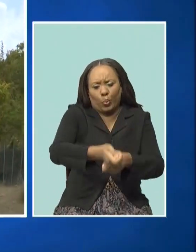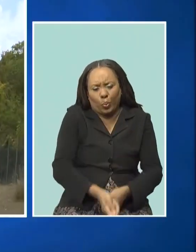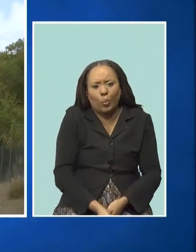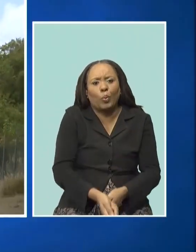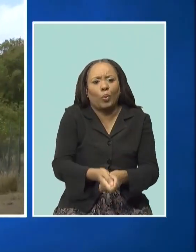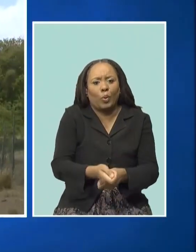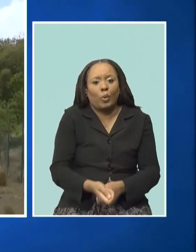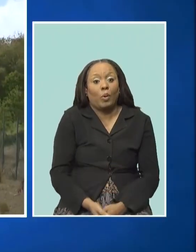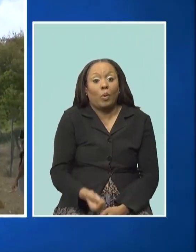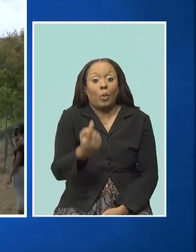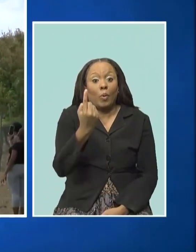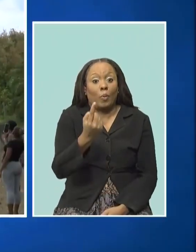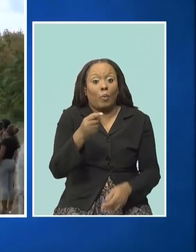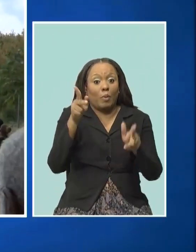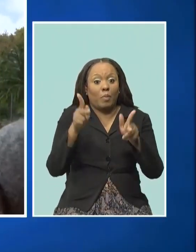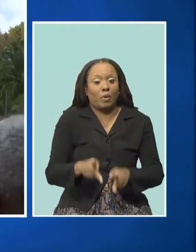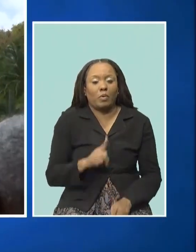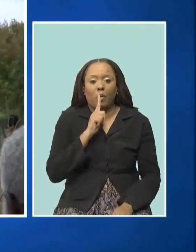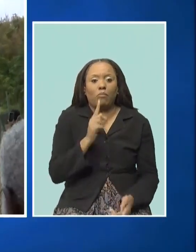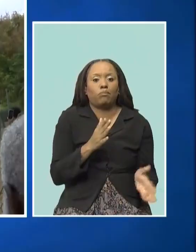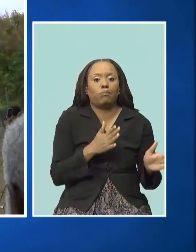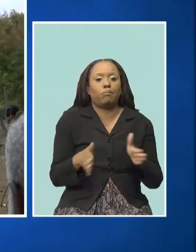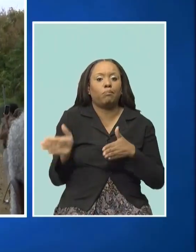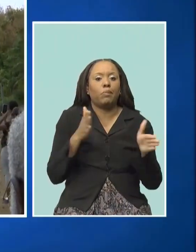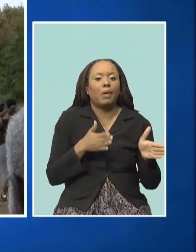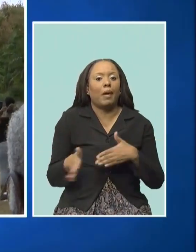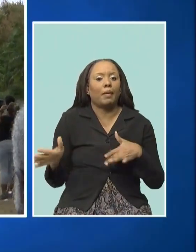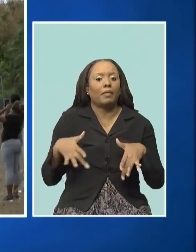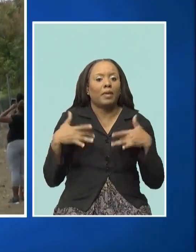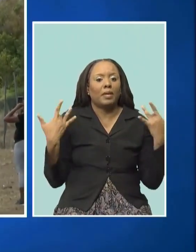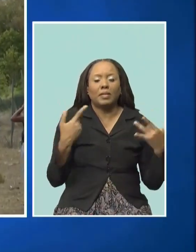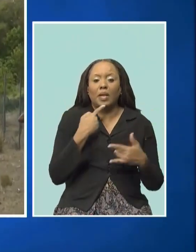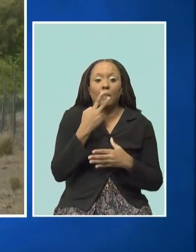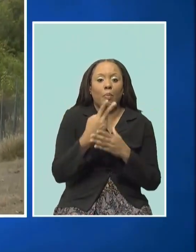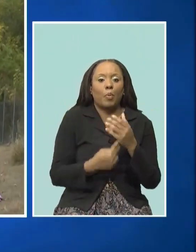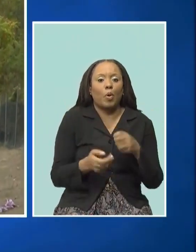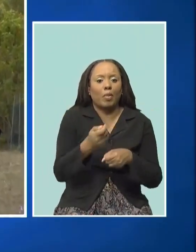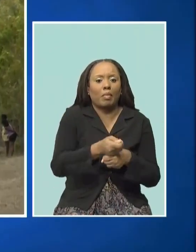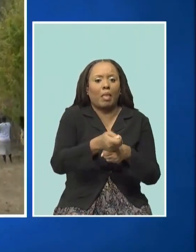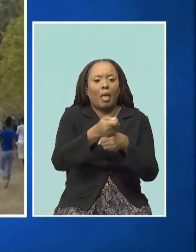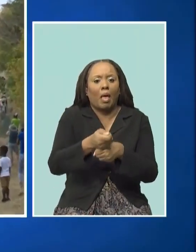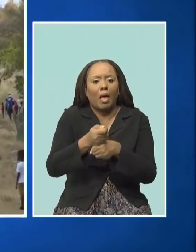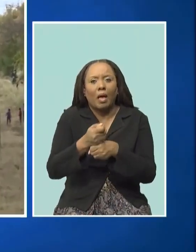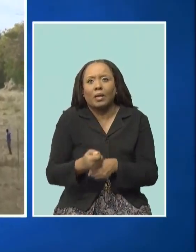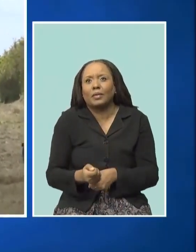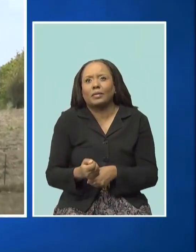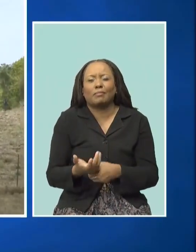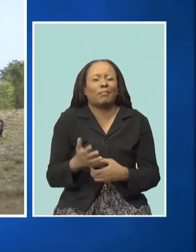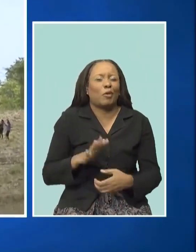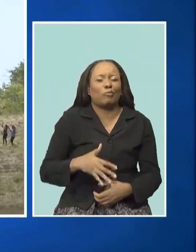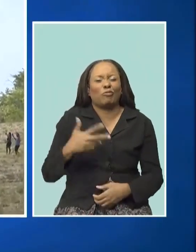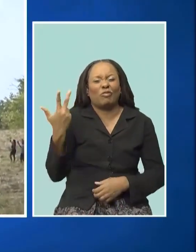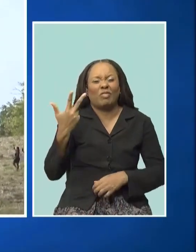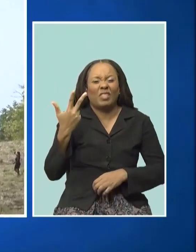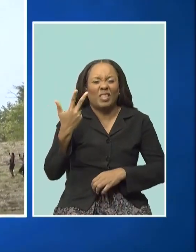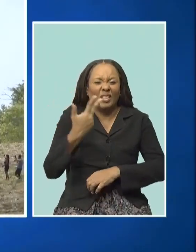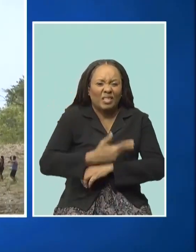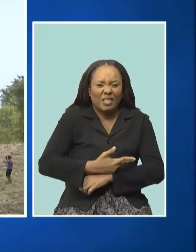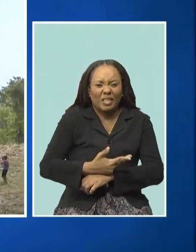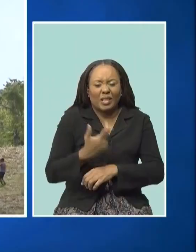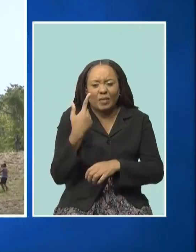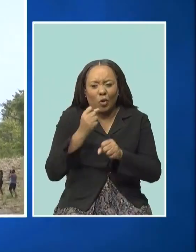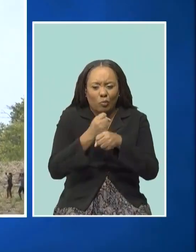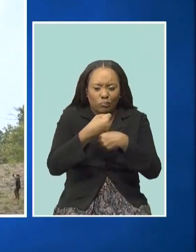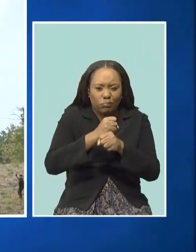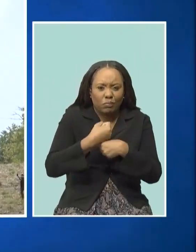main veteran organizers of the event, Nilo Masco, says both kites took about 3 days to build and were completed only this